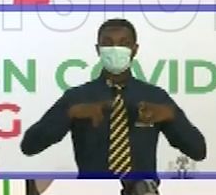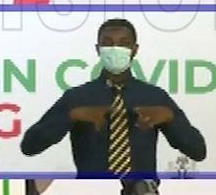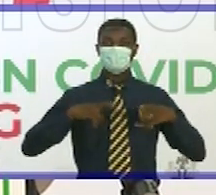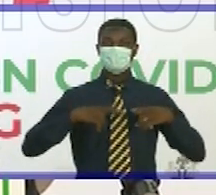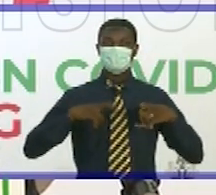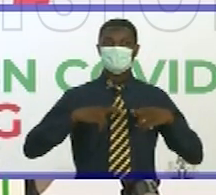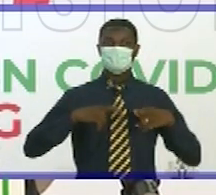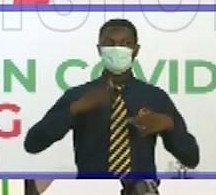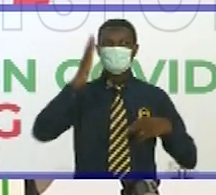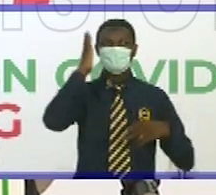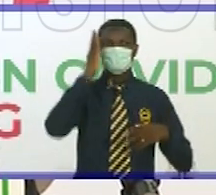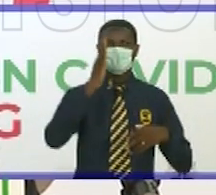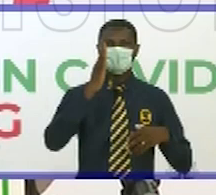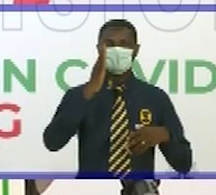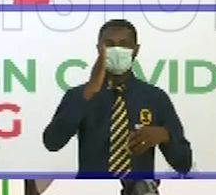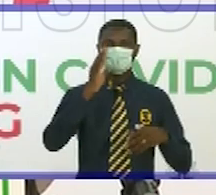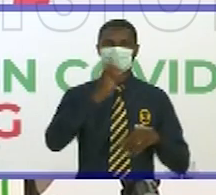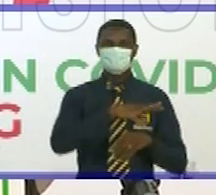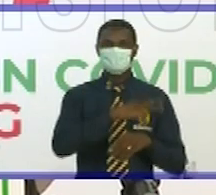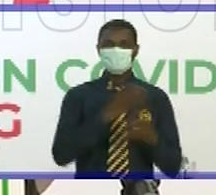won ta n pe ni